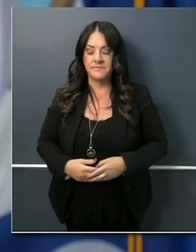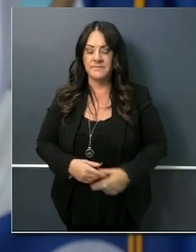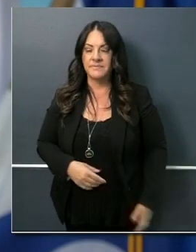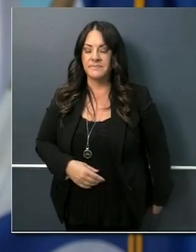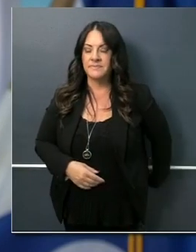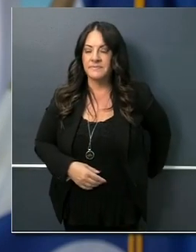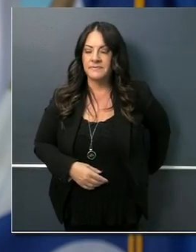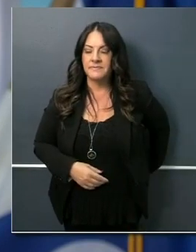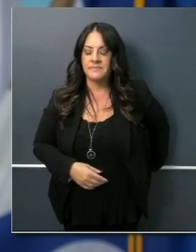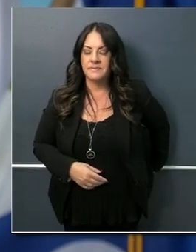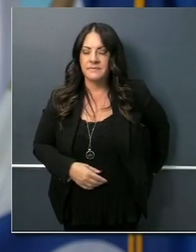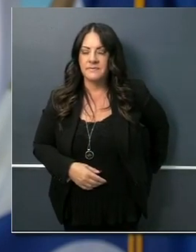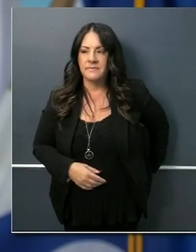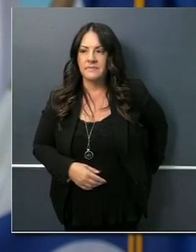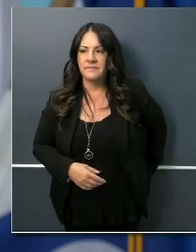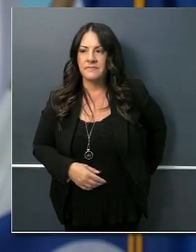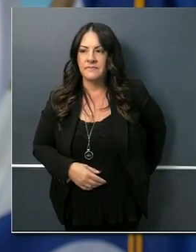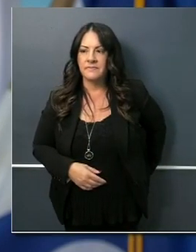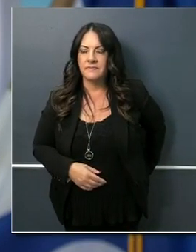York Times.